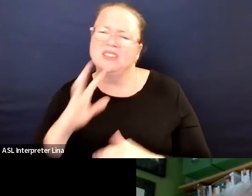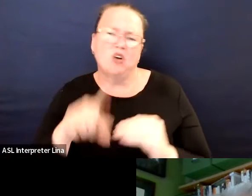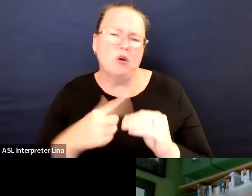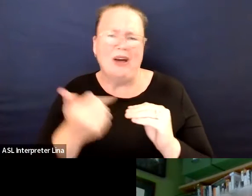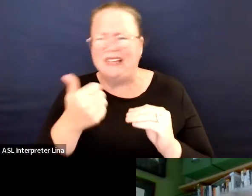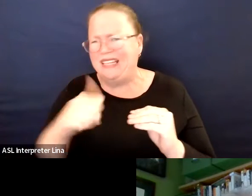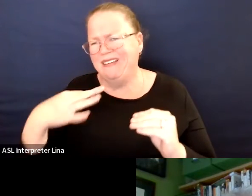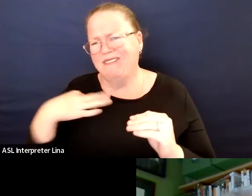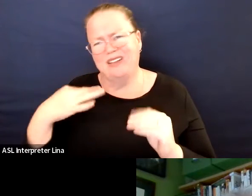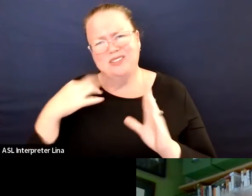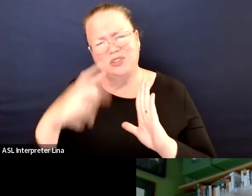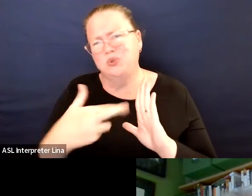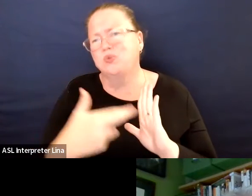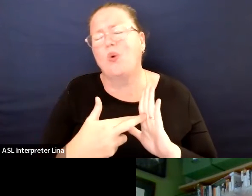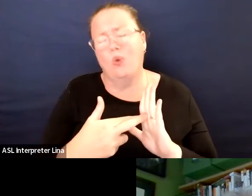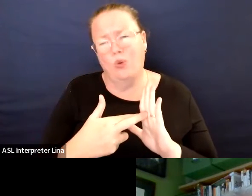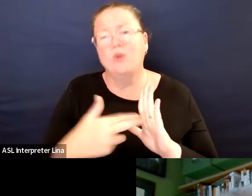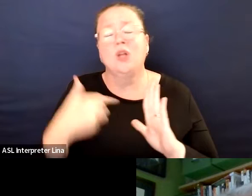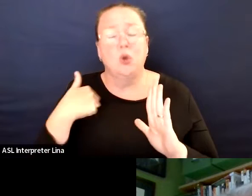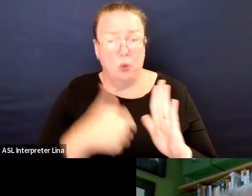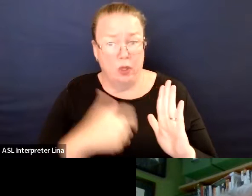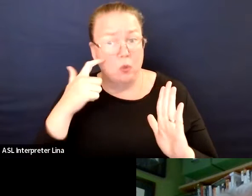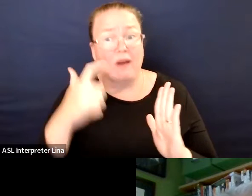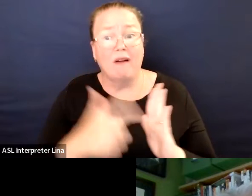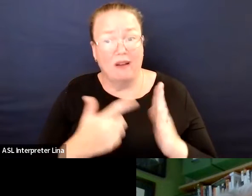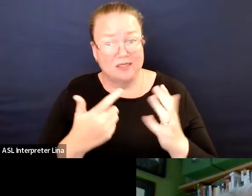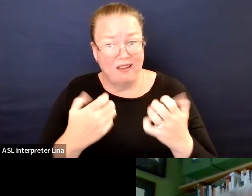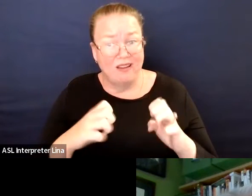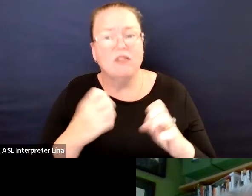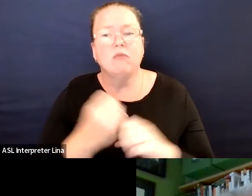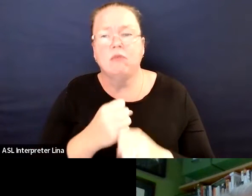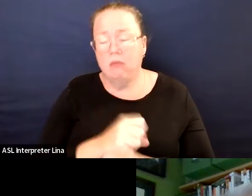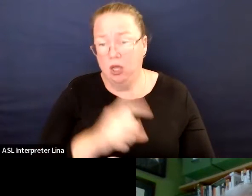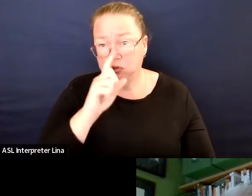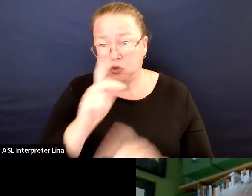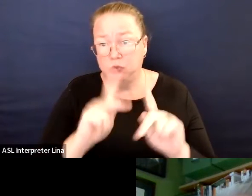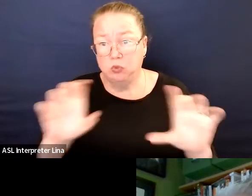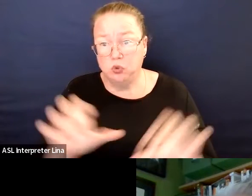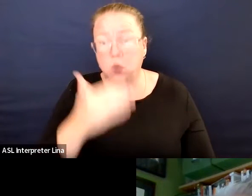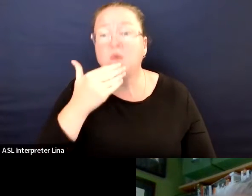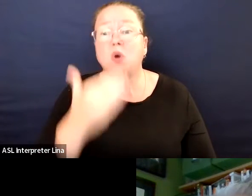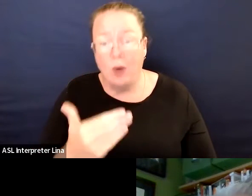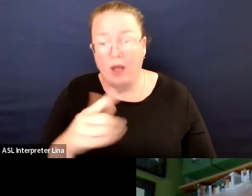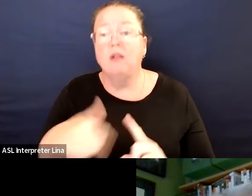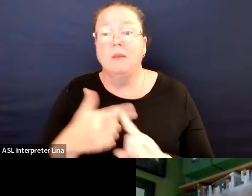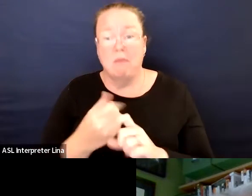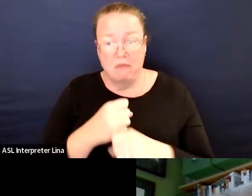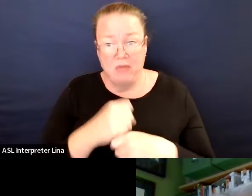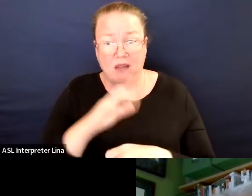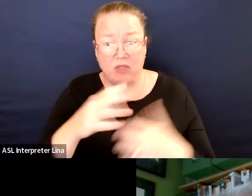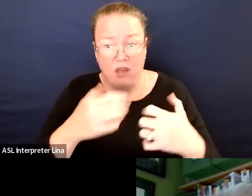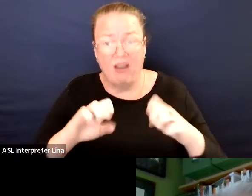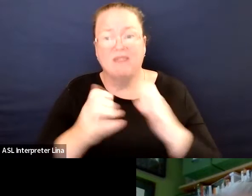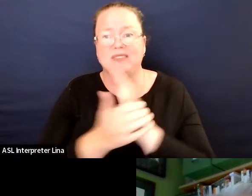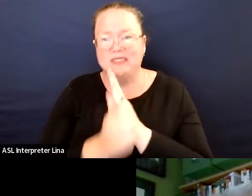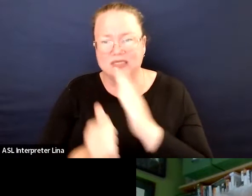volunteer role, that we recognize that it's an effort, and we want to make sure that people are doing well when they're making those efforts, sharing their skills